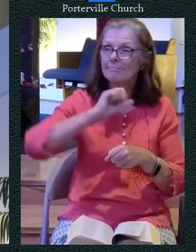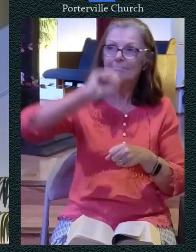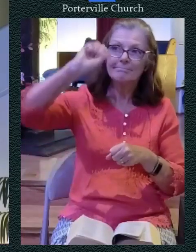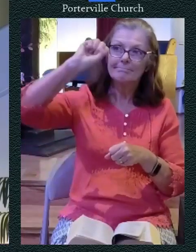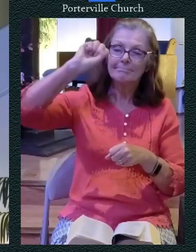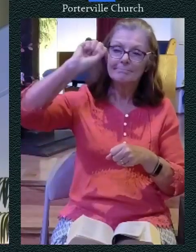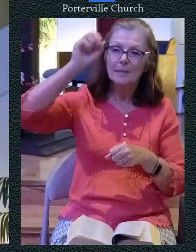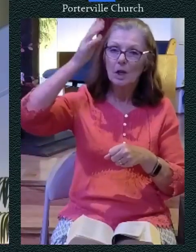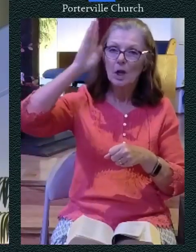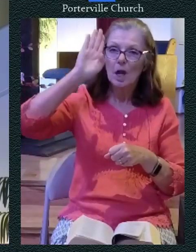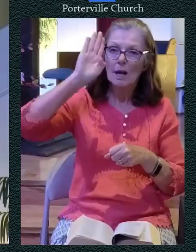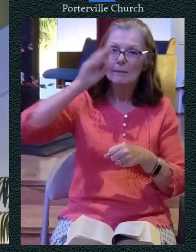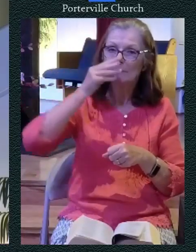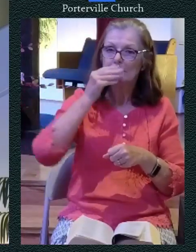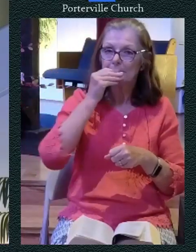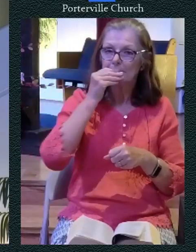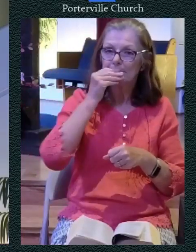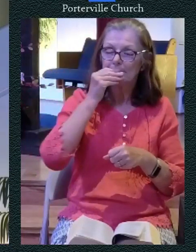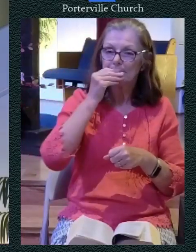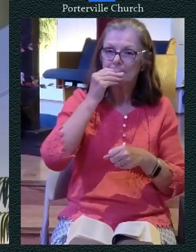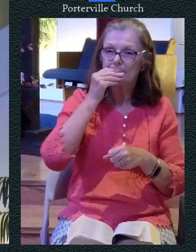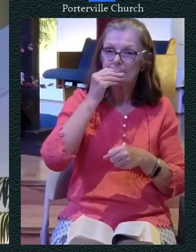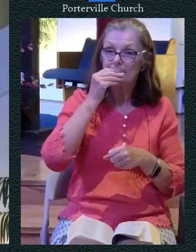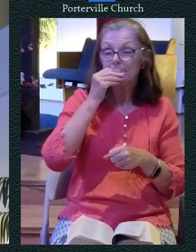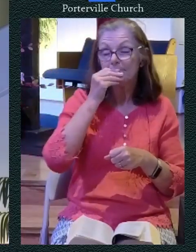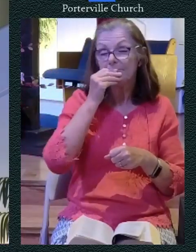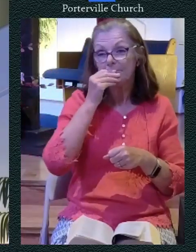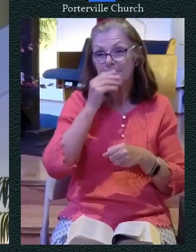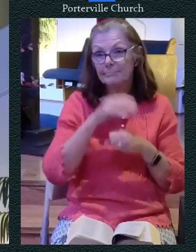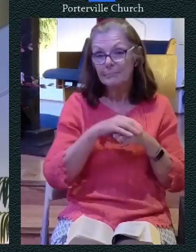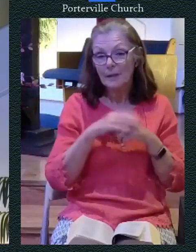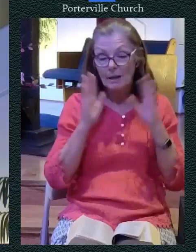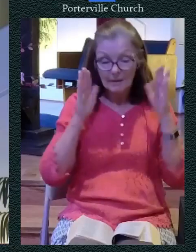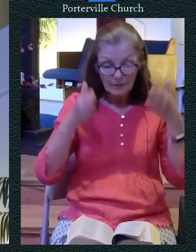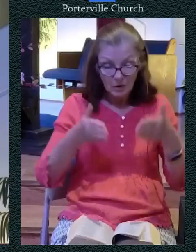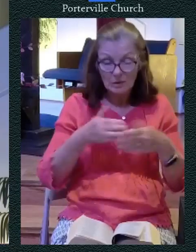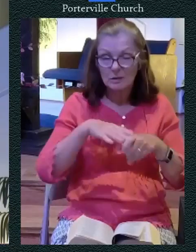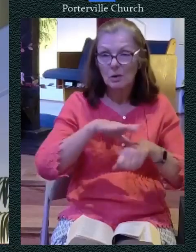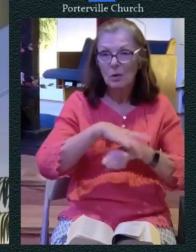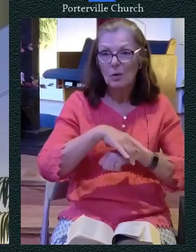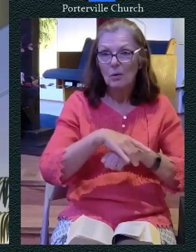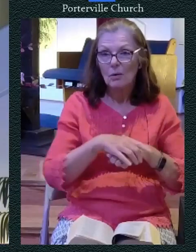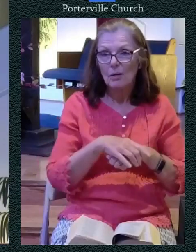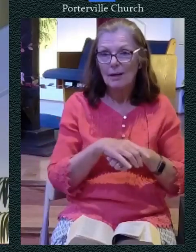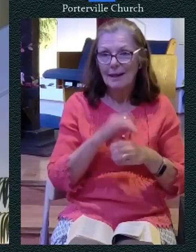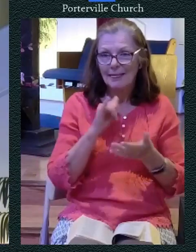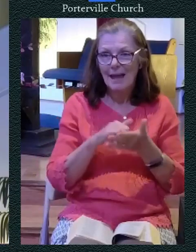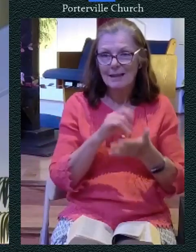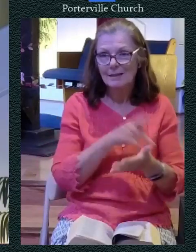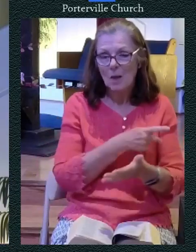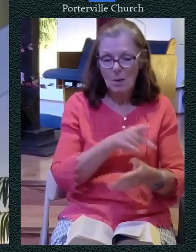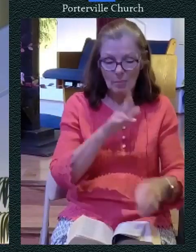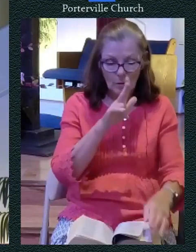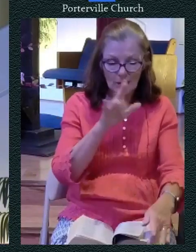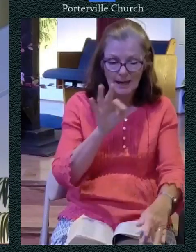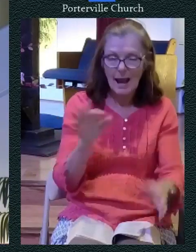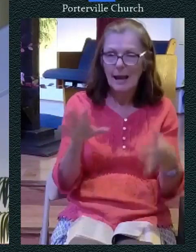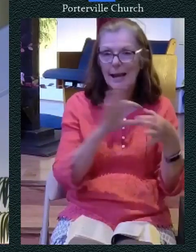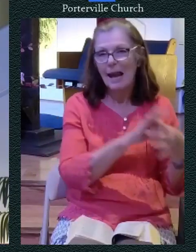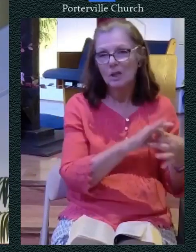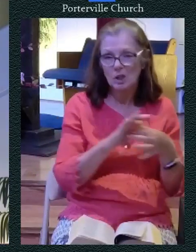And their tongue parades through the earth. There's connections to Psalms 39.